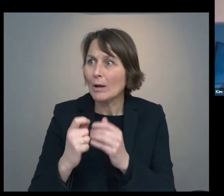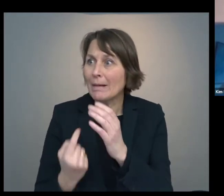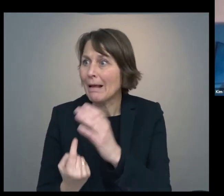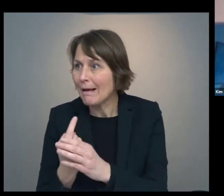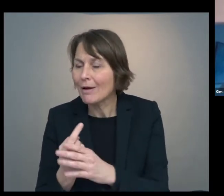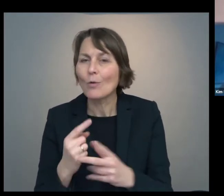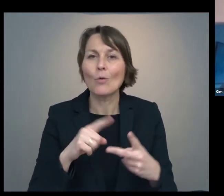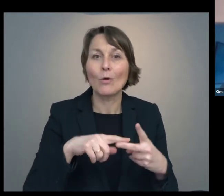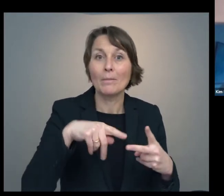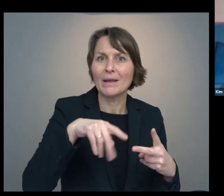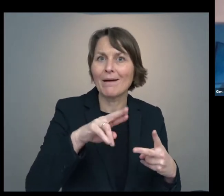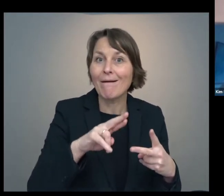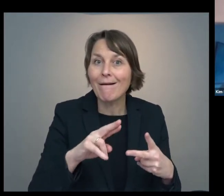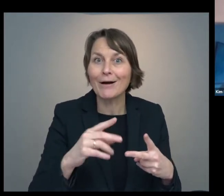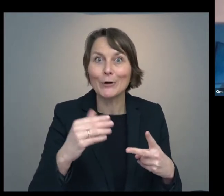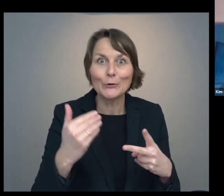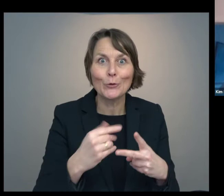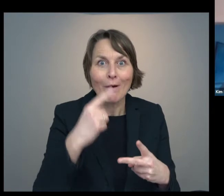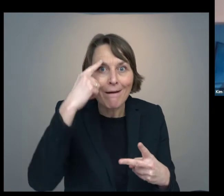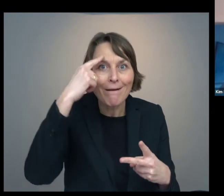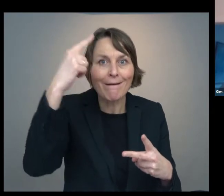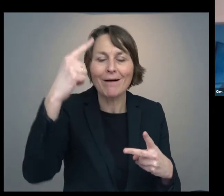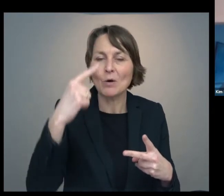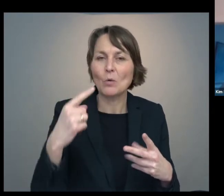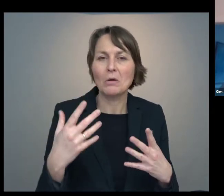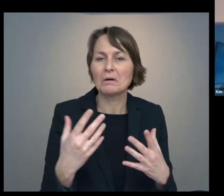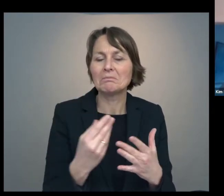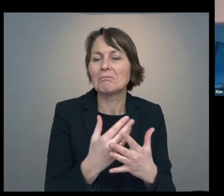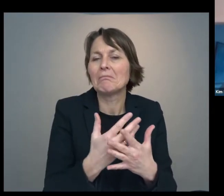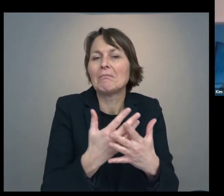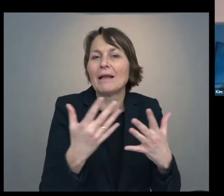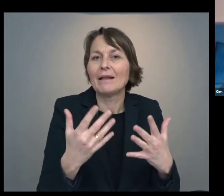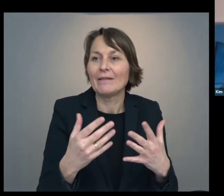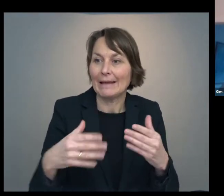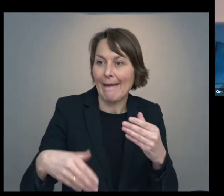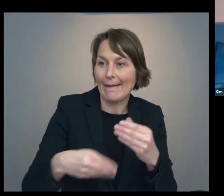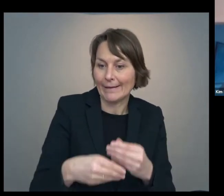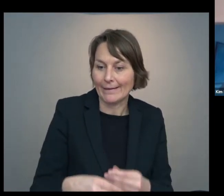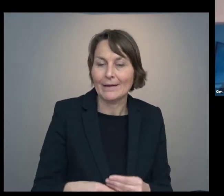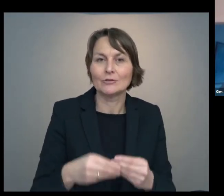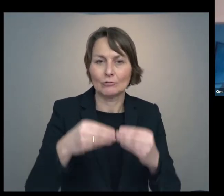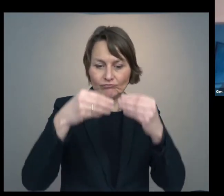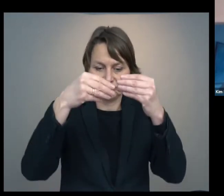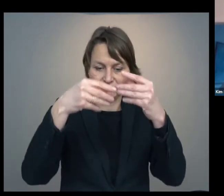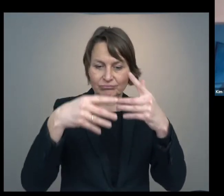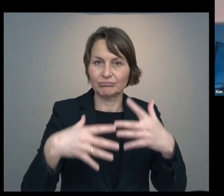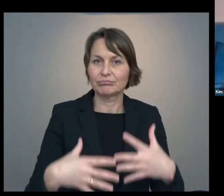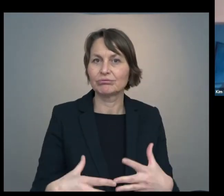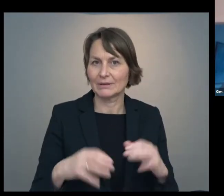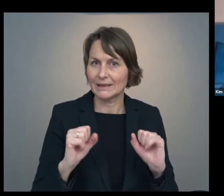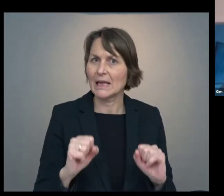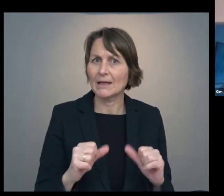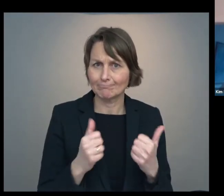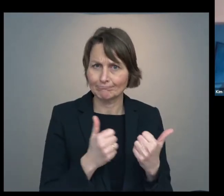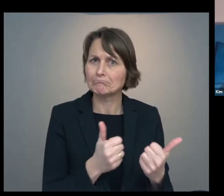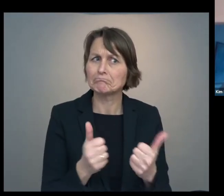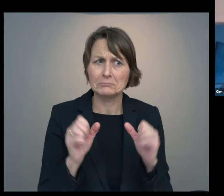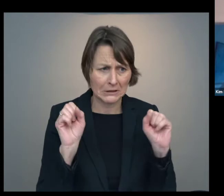issues and PRs that have come up with new ideas, or that wants to add something to core or something like that. So